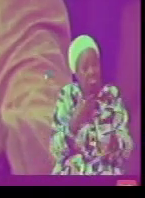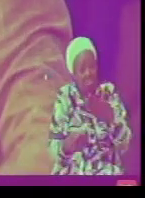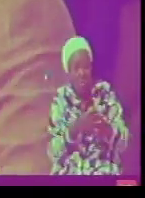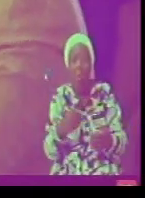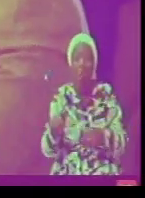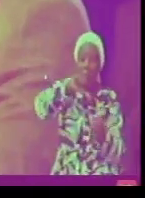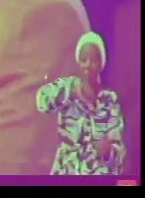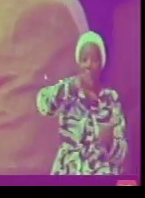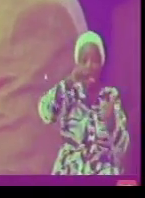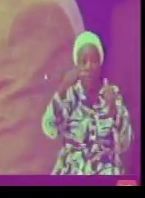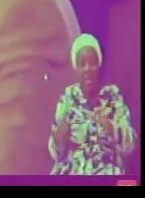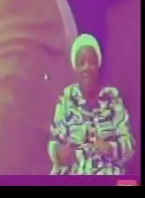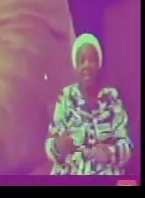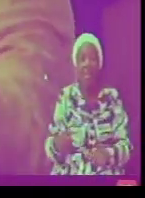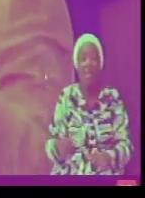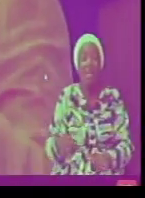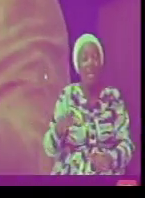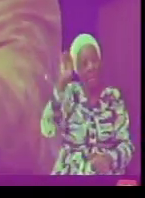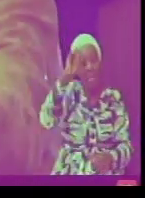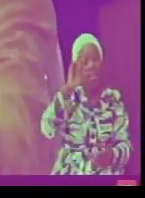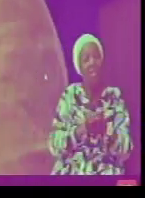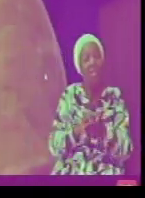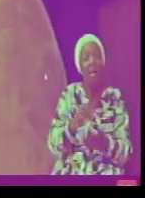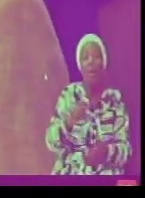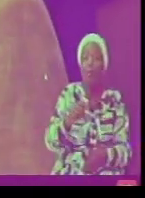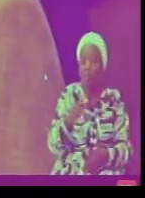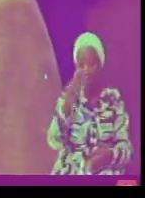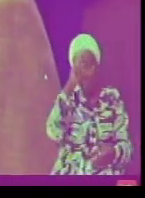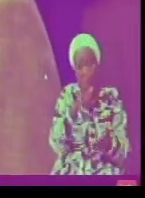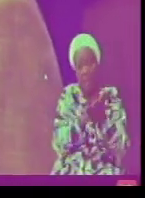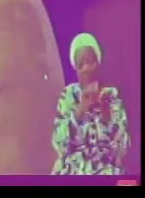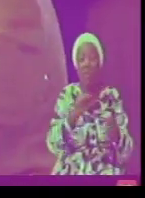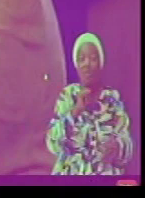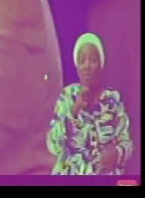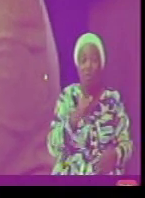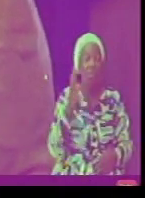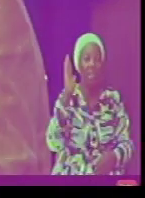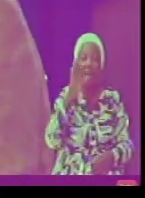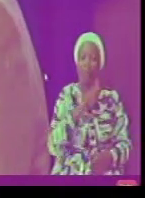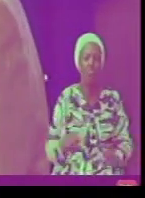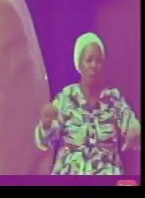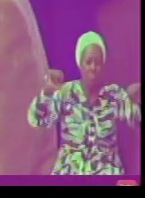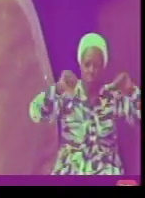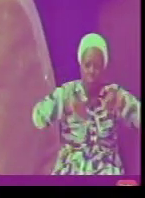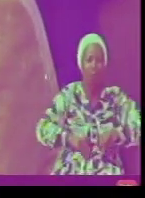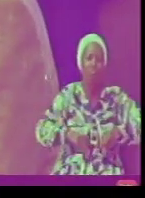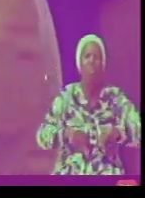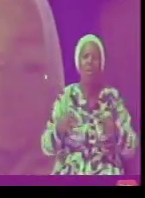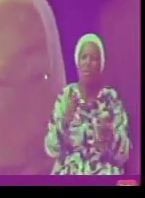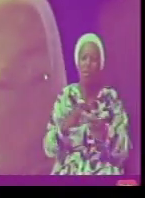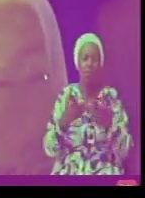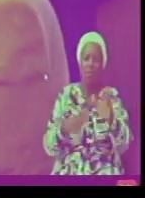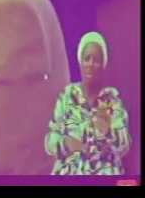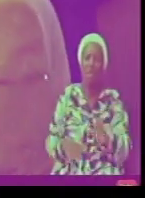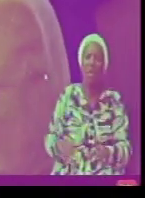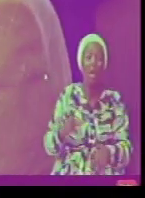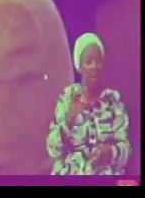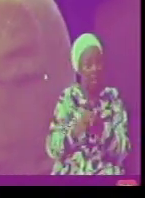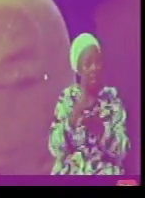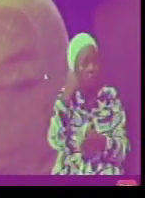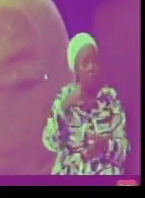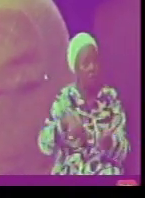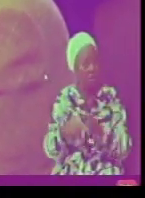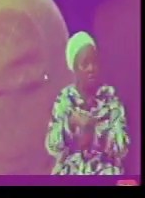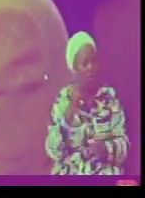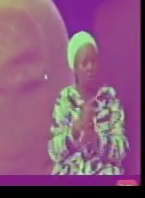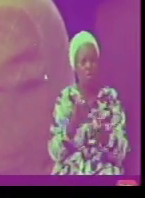even though he is baptized, he that believeth not shall be damned. That's why today you need to come to the